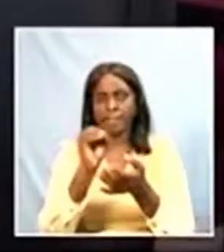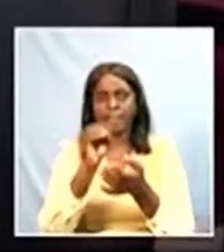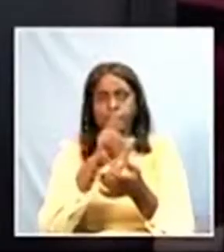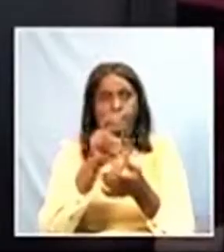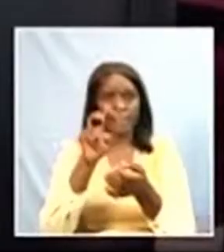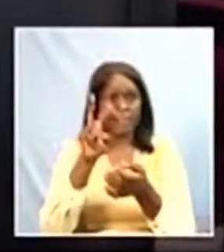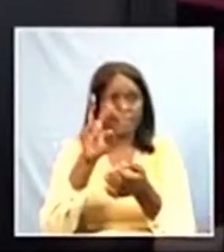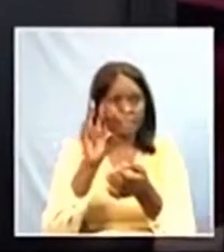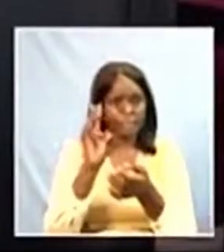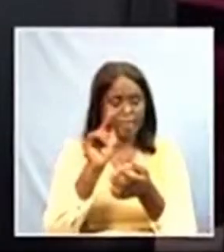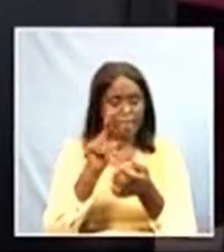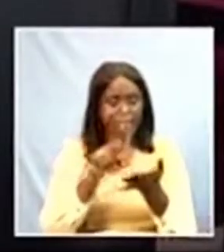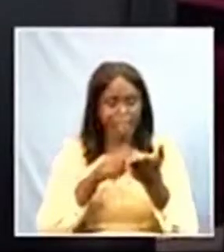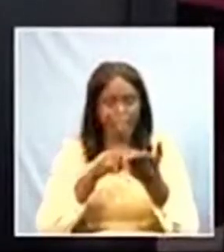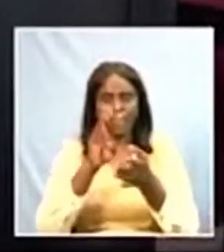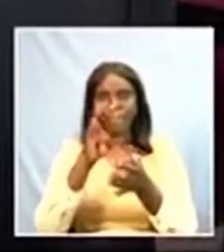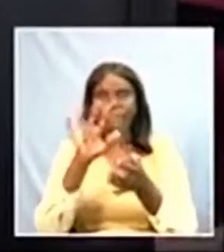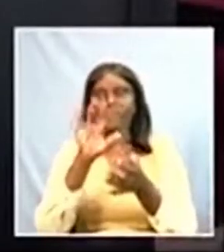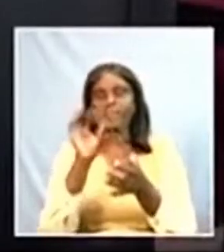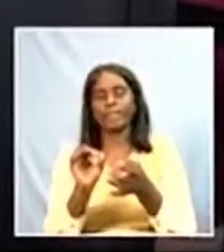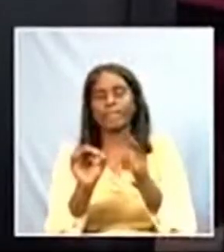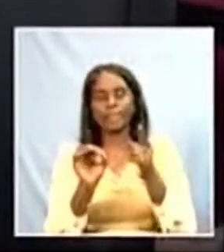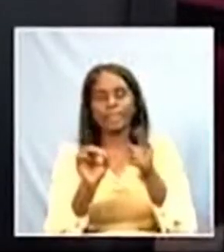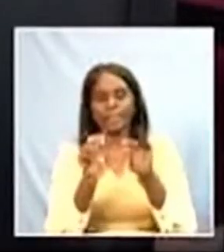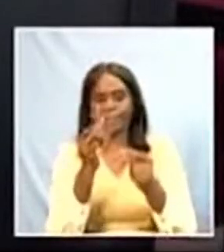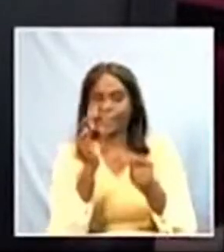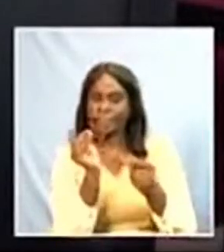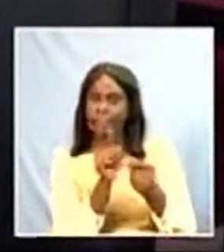459,227, representing 45% of